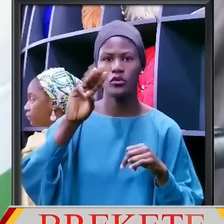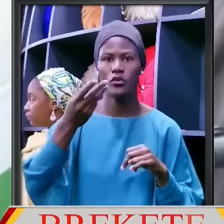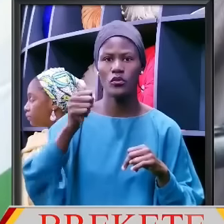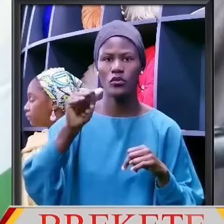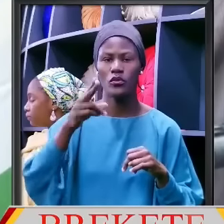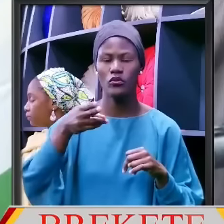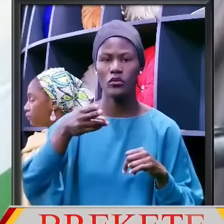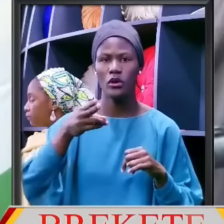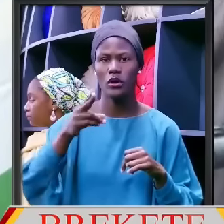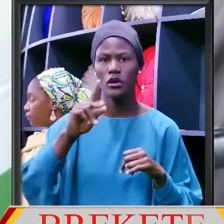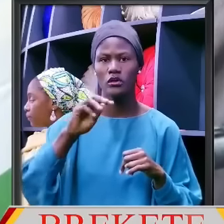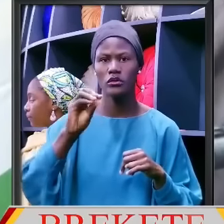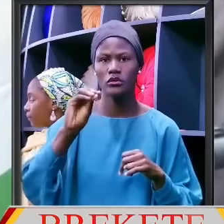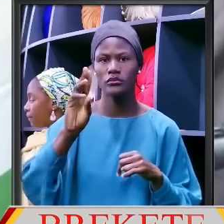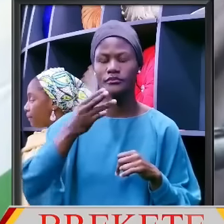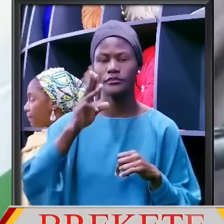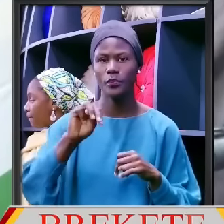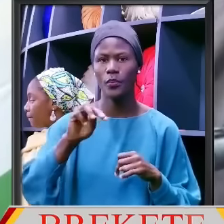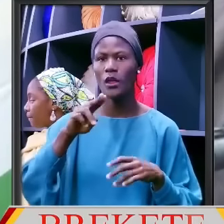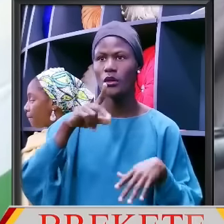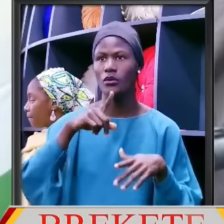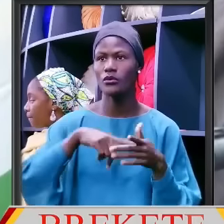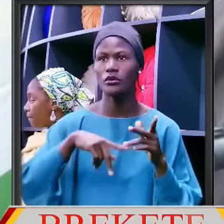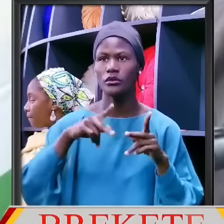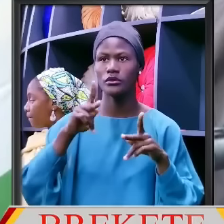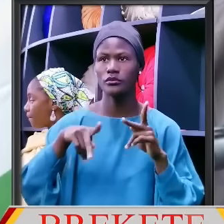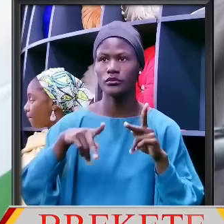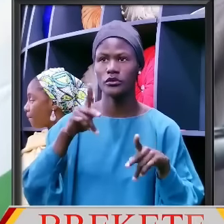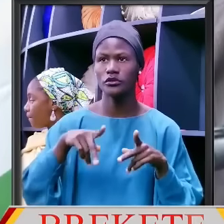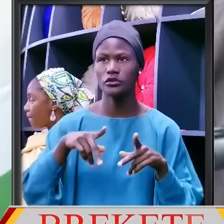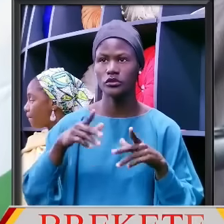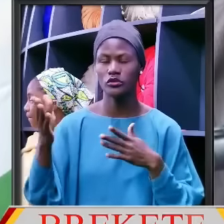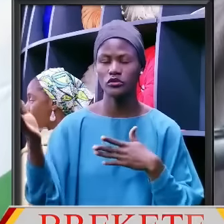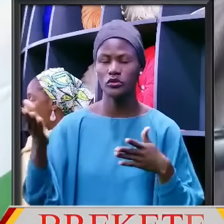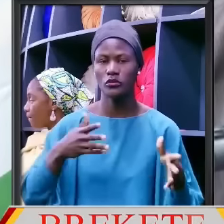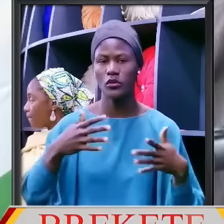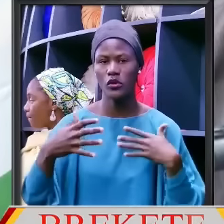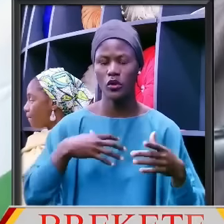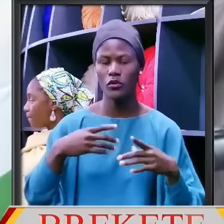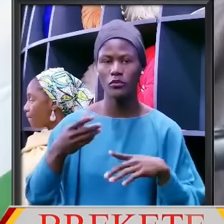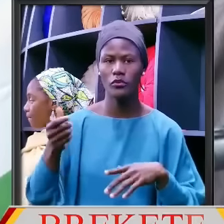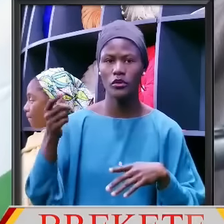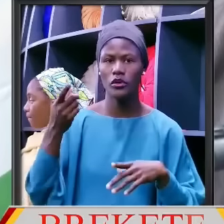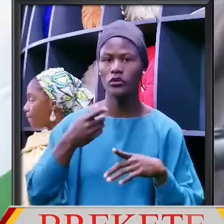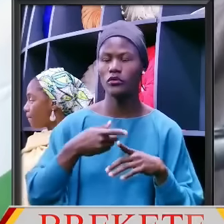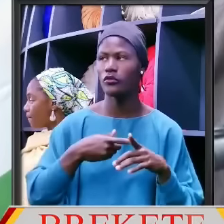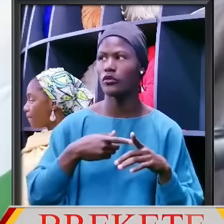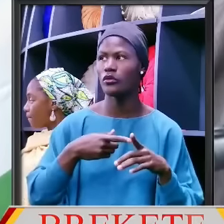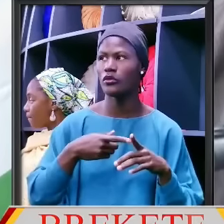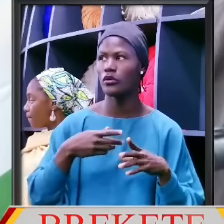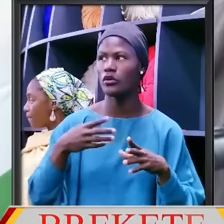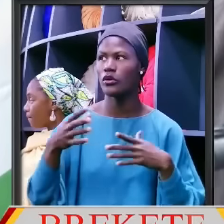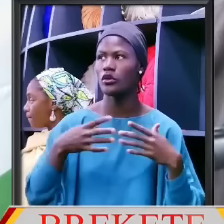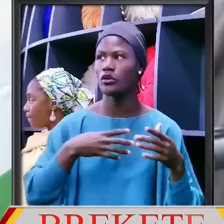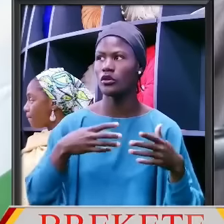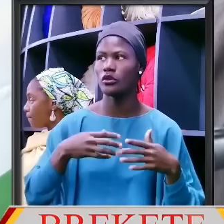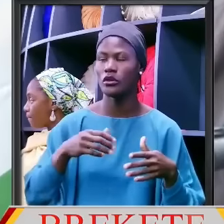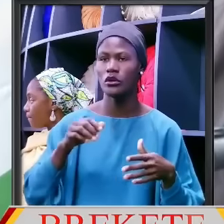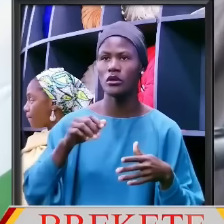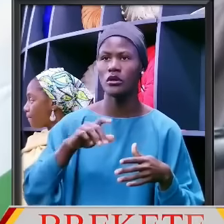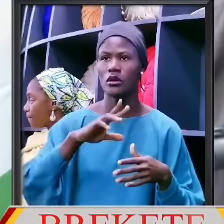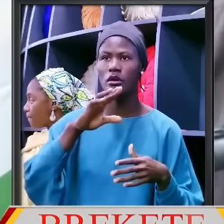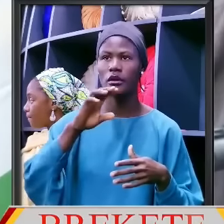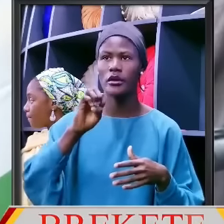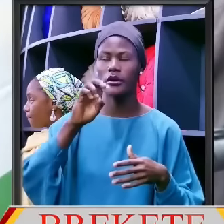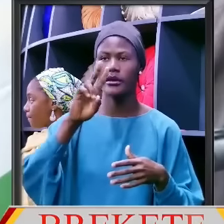years. Which person you carry complain come against? I come to complain against the